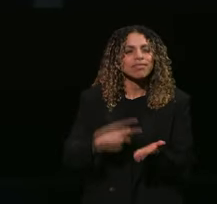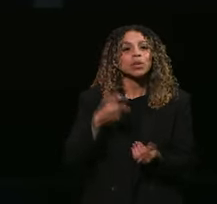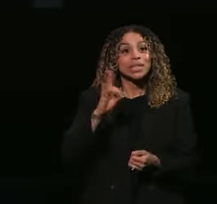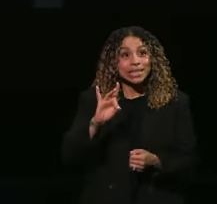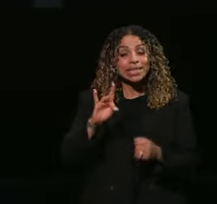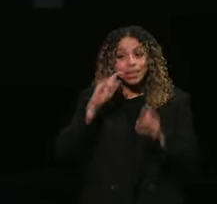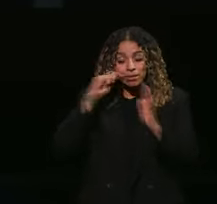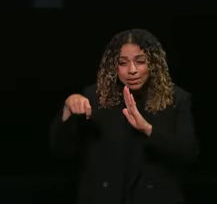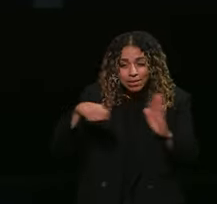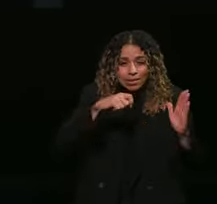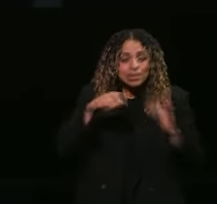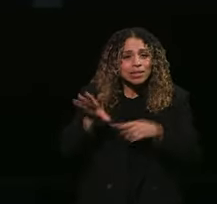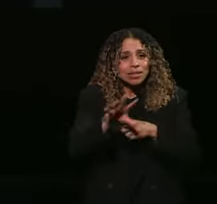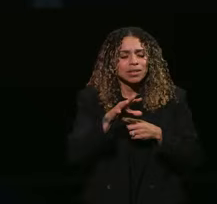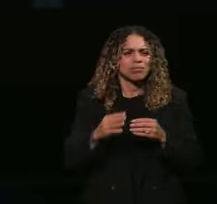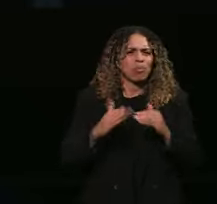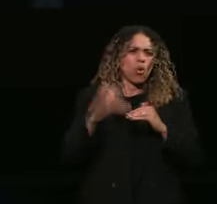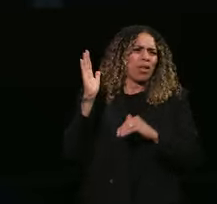hours